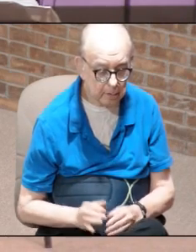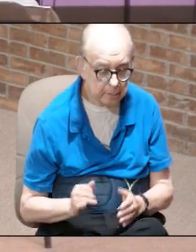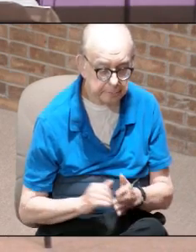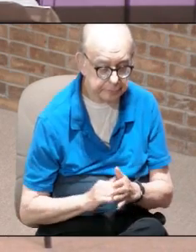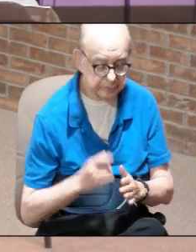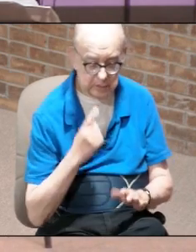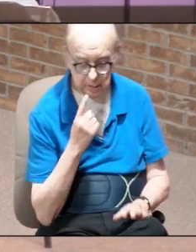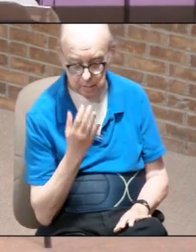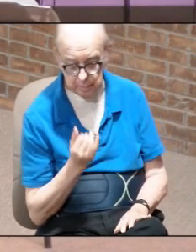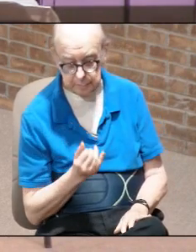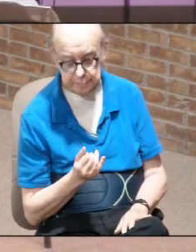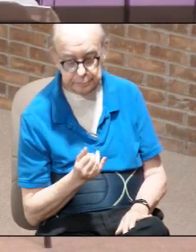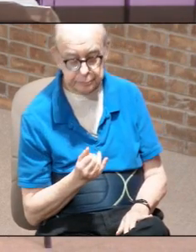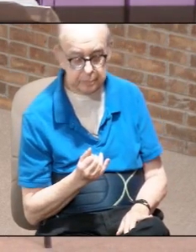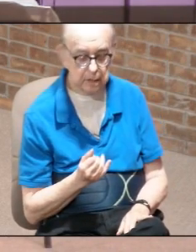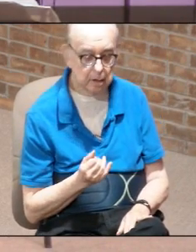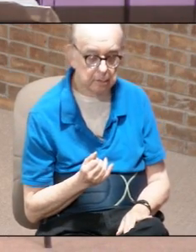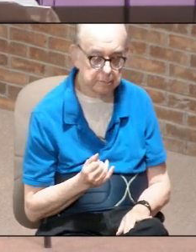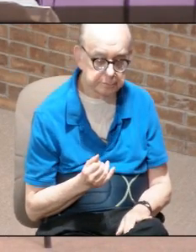That's why